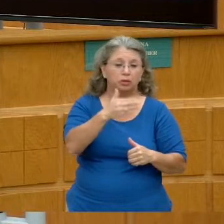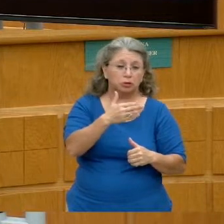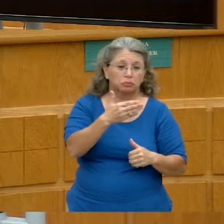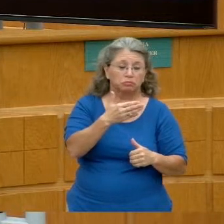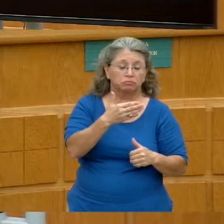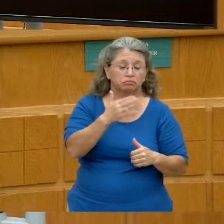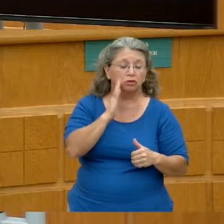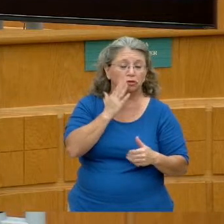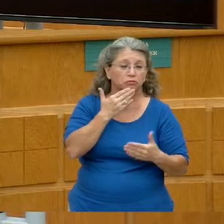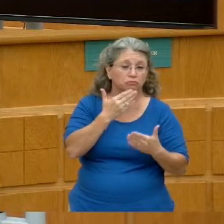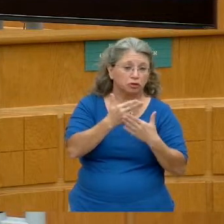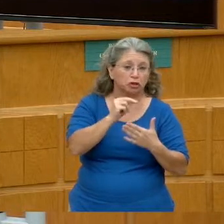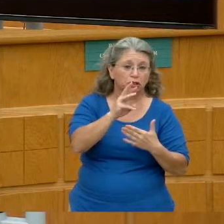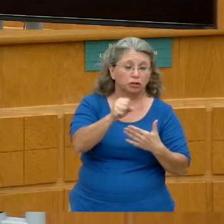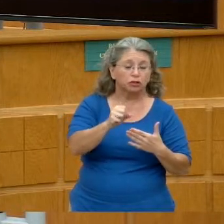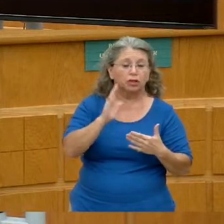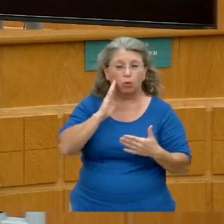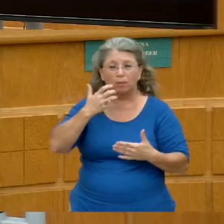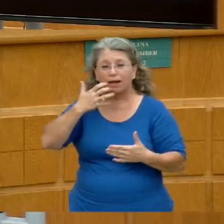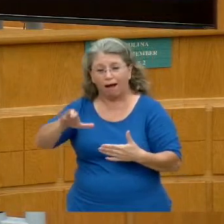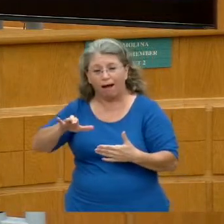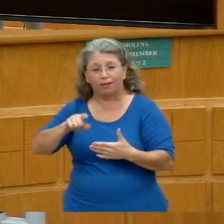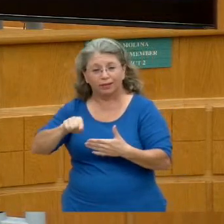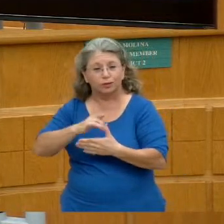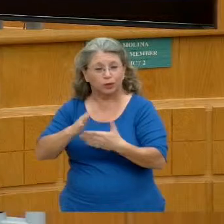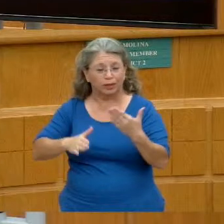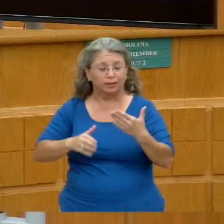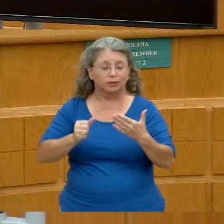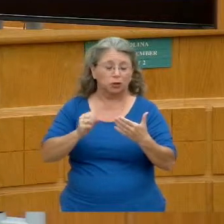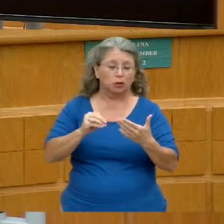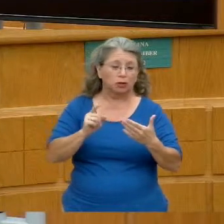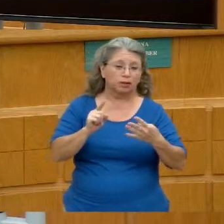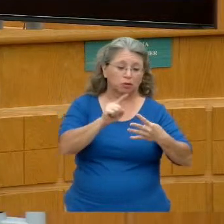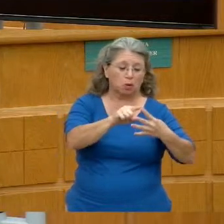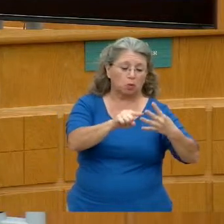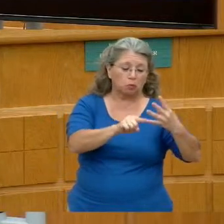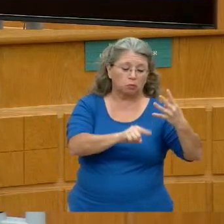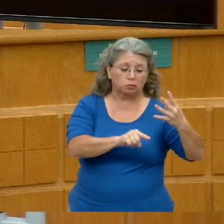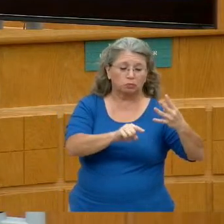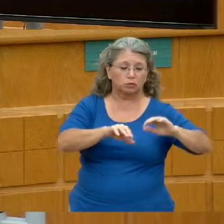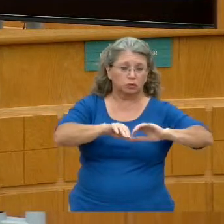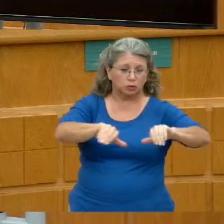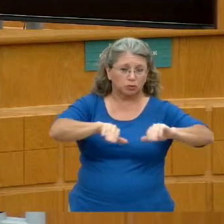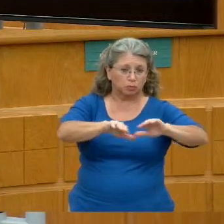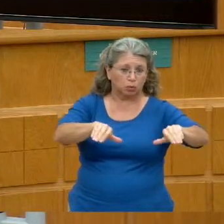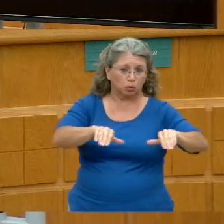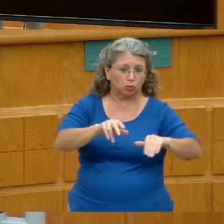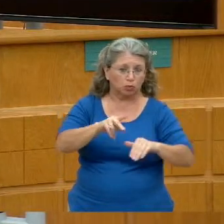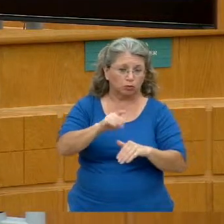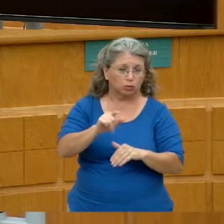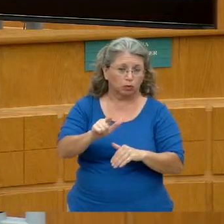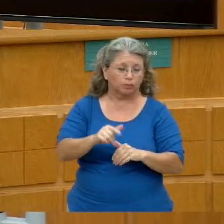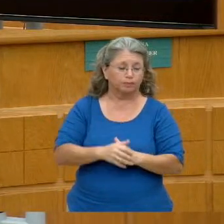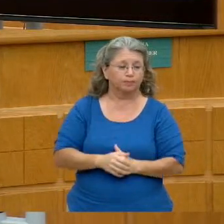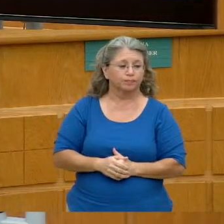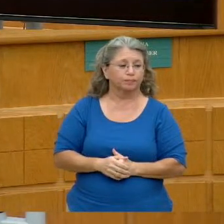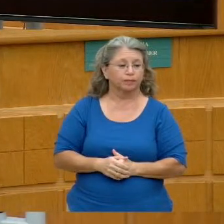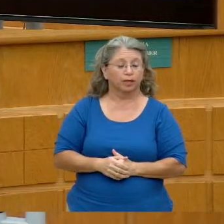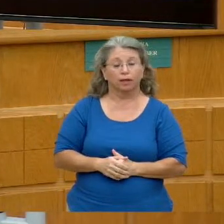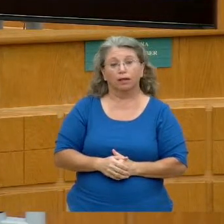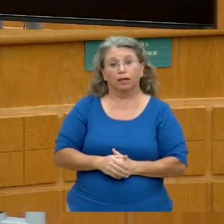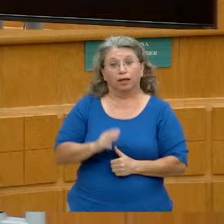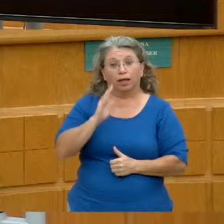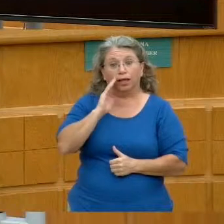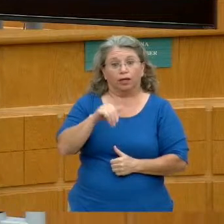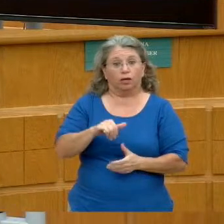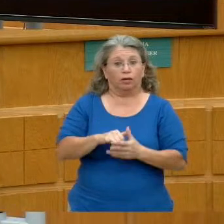a quick swim if you'd like in those 4 pools in the city. Okay, so that was a lot of